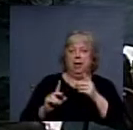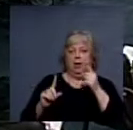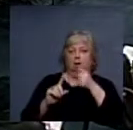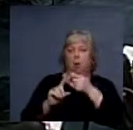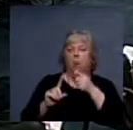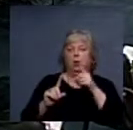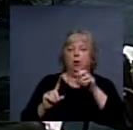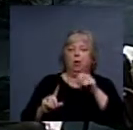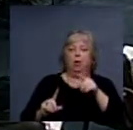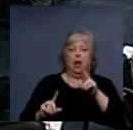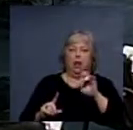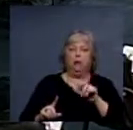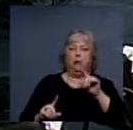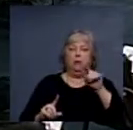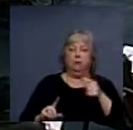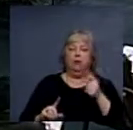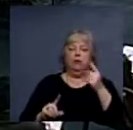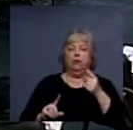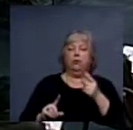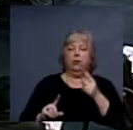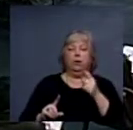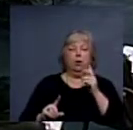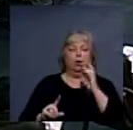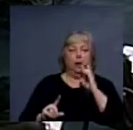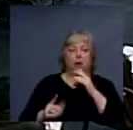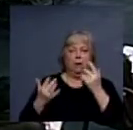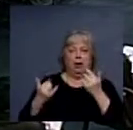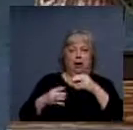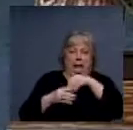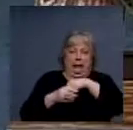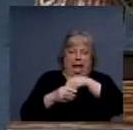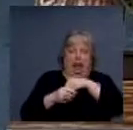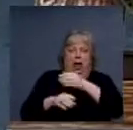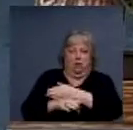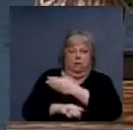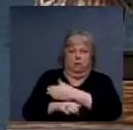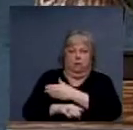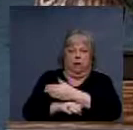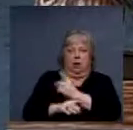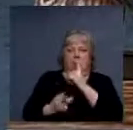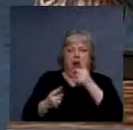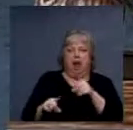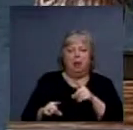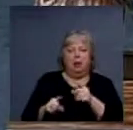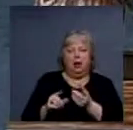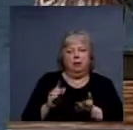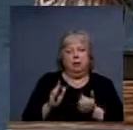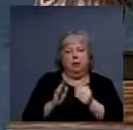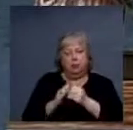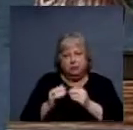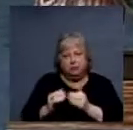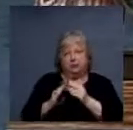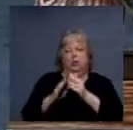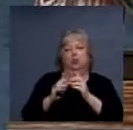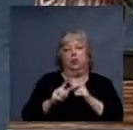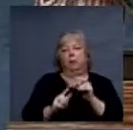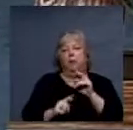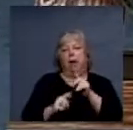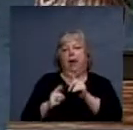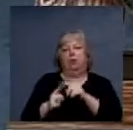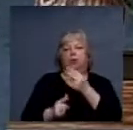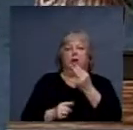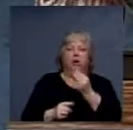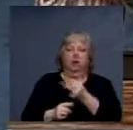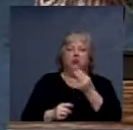April 1st, but we are doing several renovations, restoring it back to its original historic with the